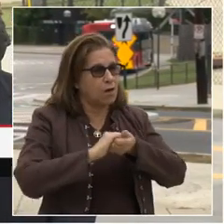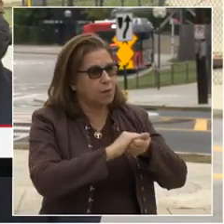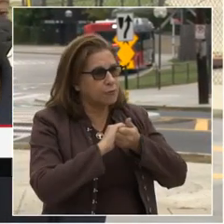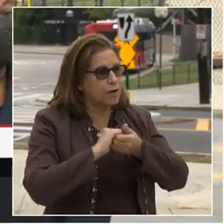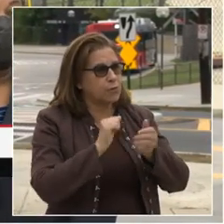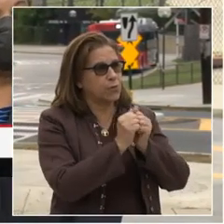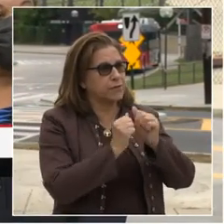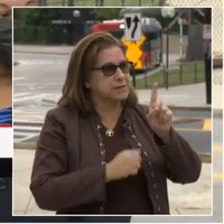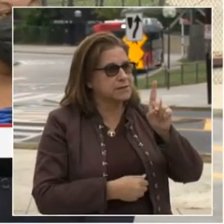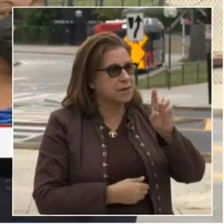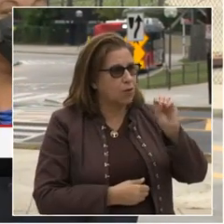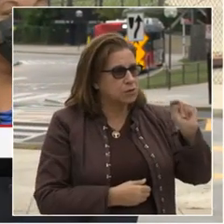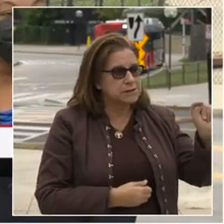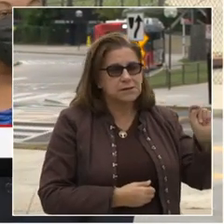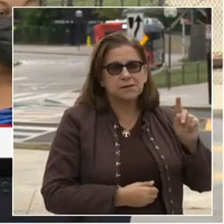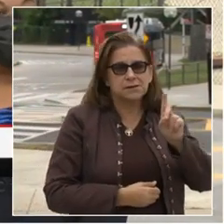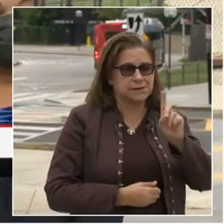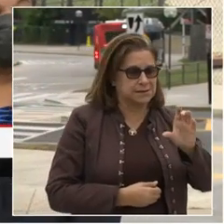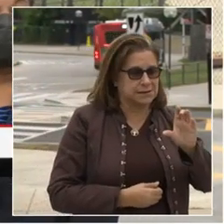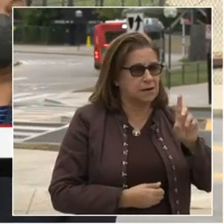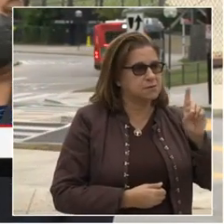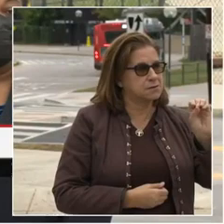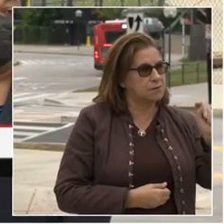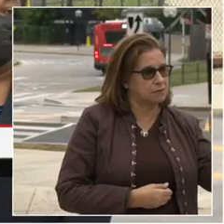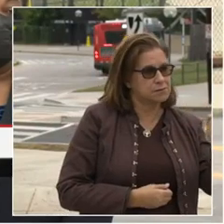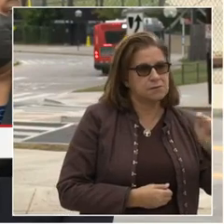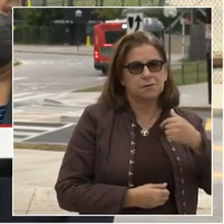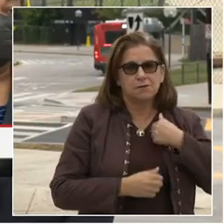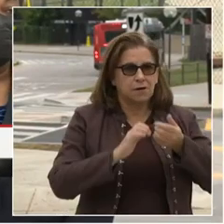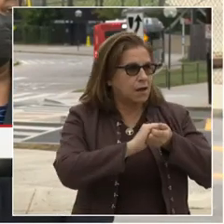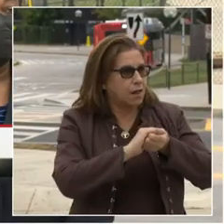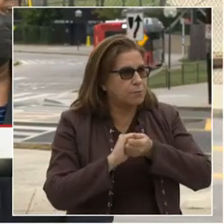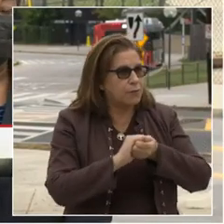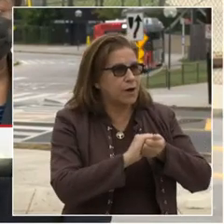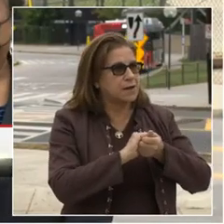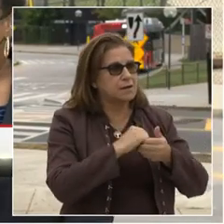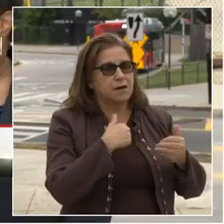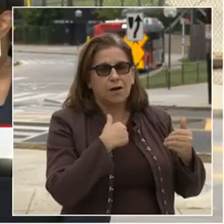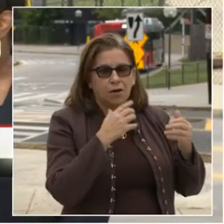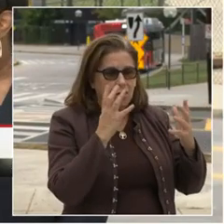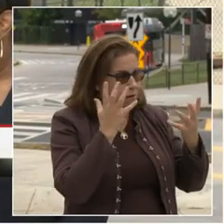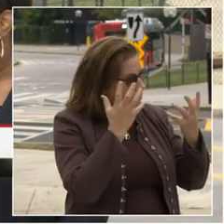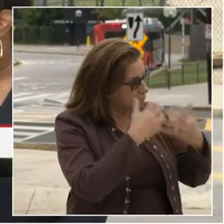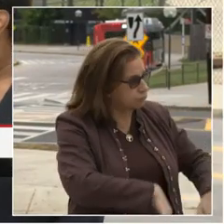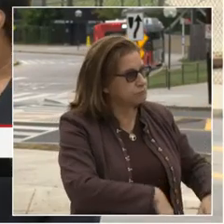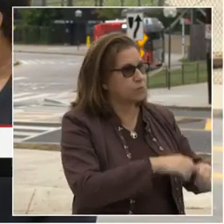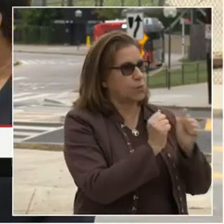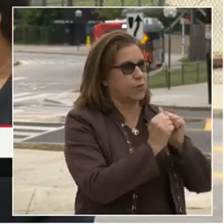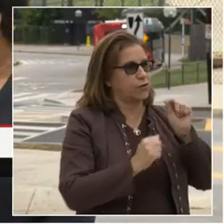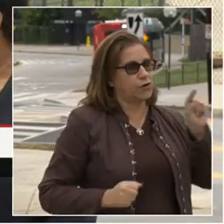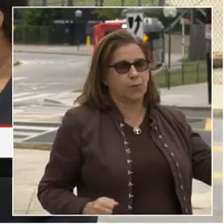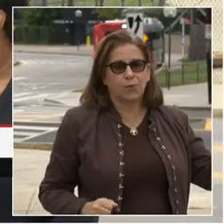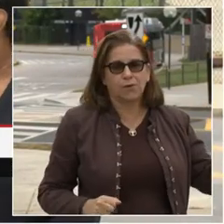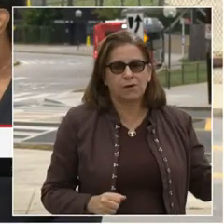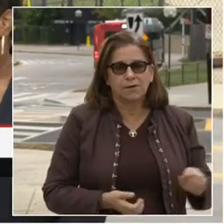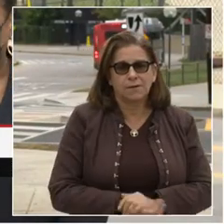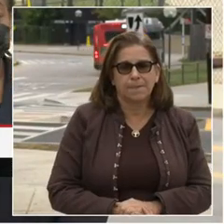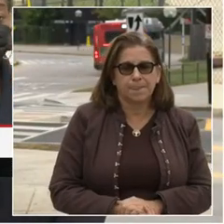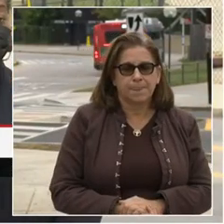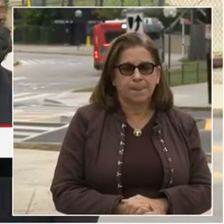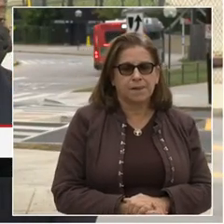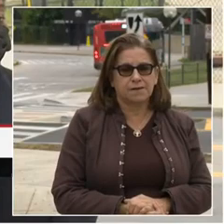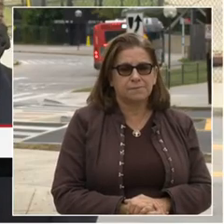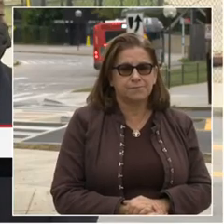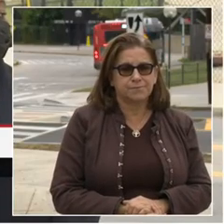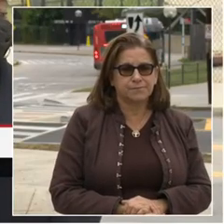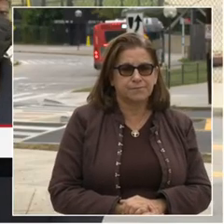engineers in our neighborhood, who have artists in our neighborhood. We want to help design something that'll work for the city's concerns around really putting bike lanes in the